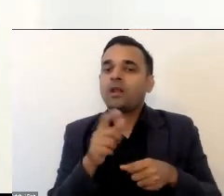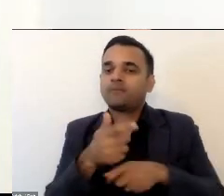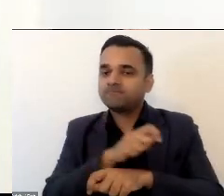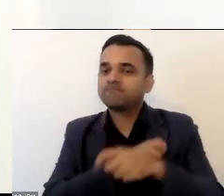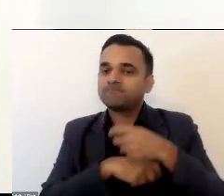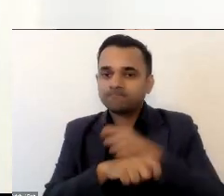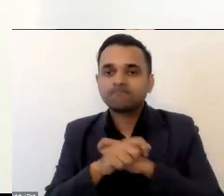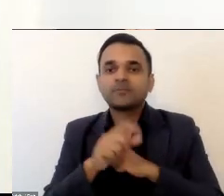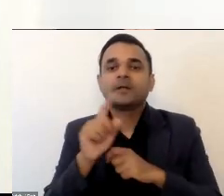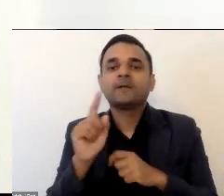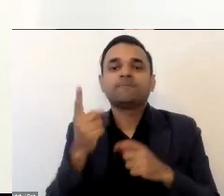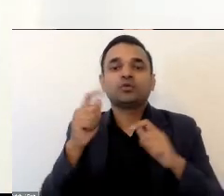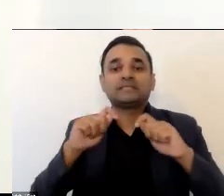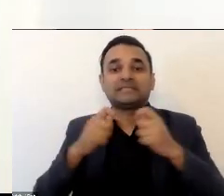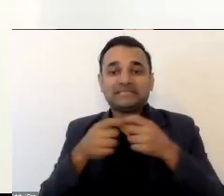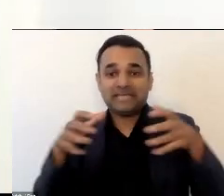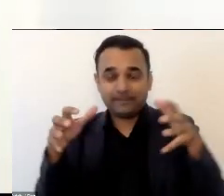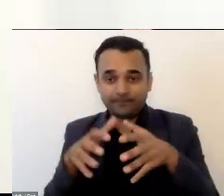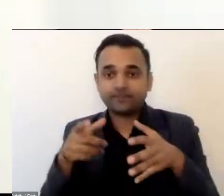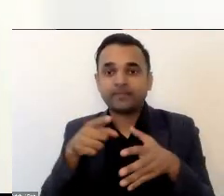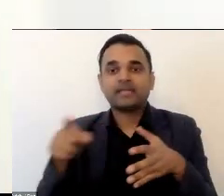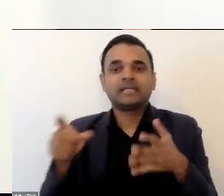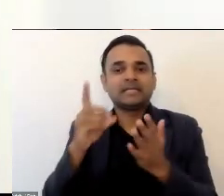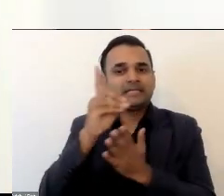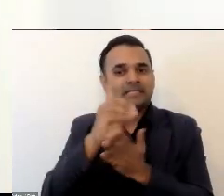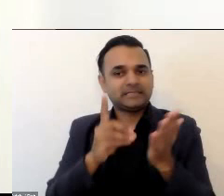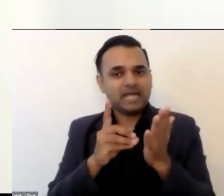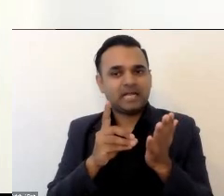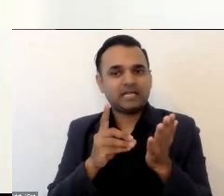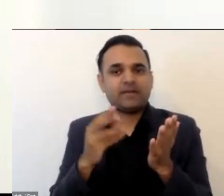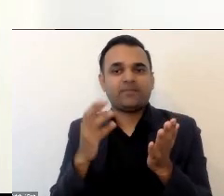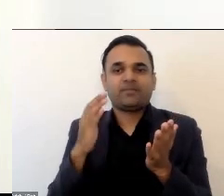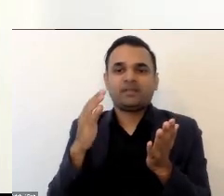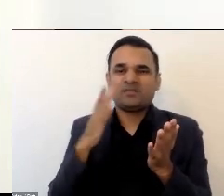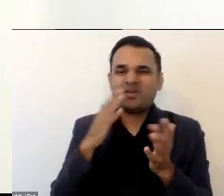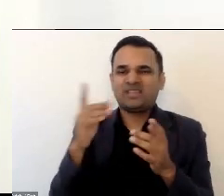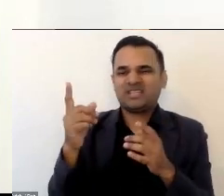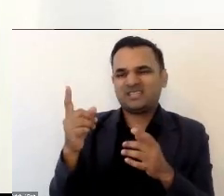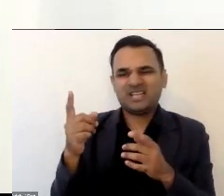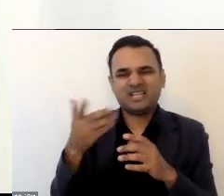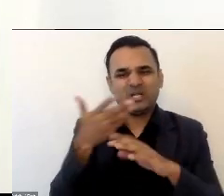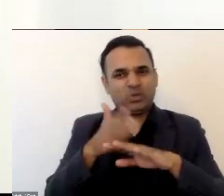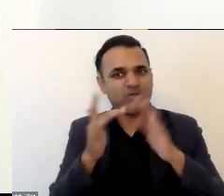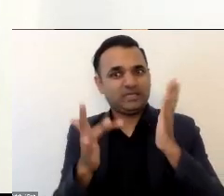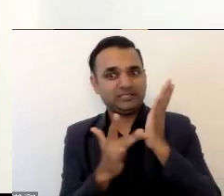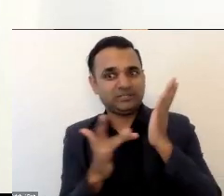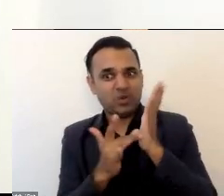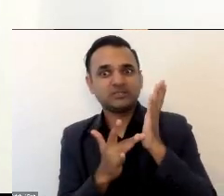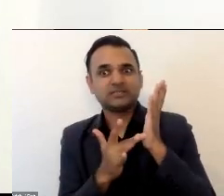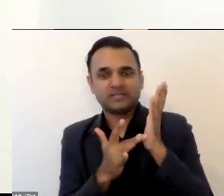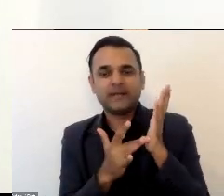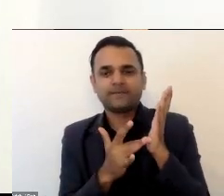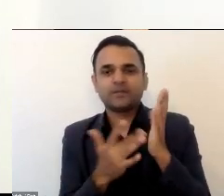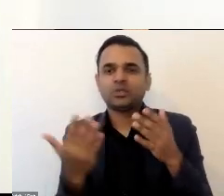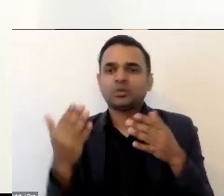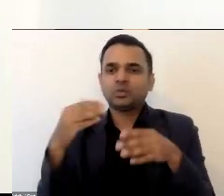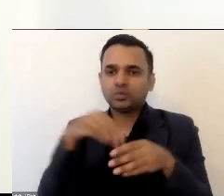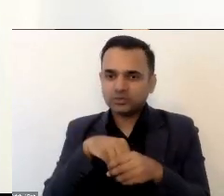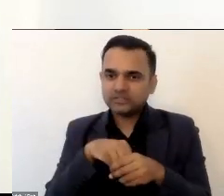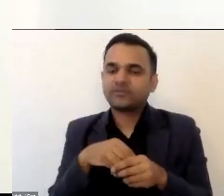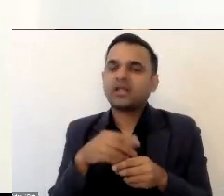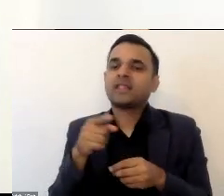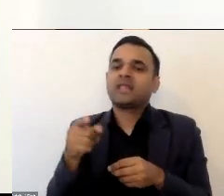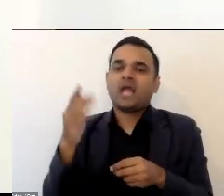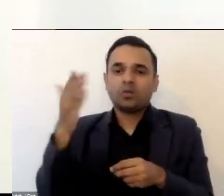to really kind of inclusive outcomes. And so, of course, it's not a surprise that if you have a team